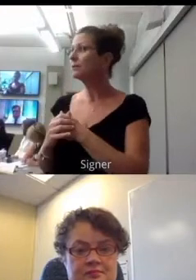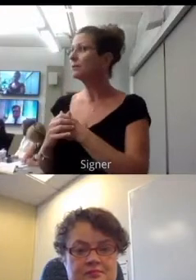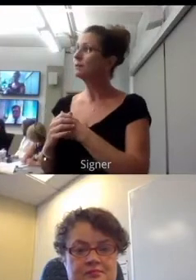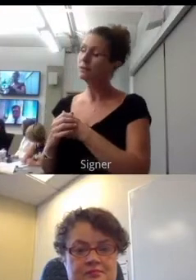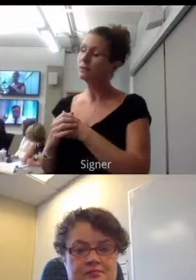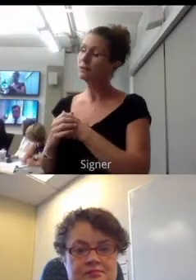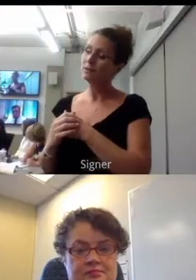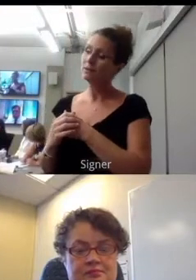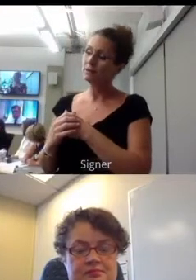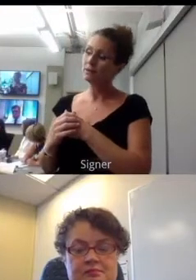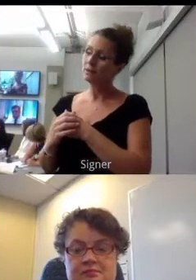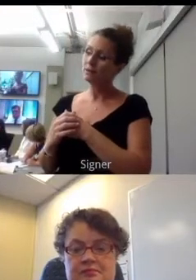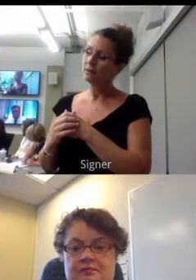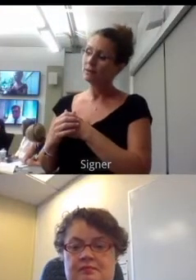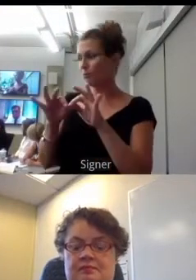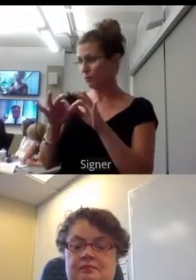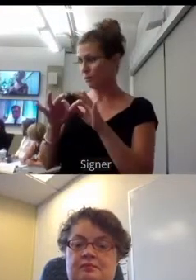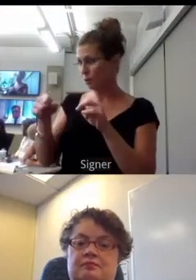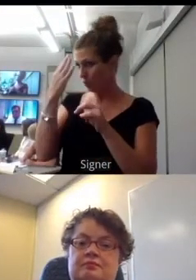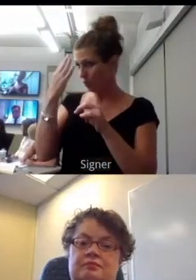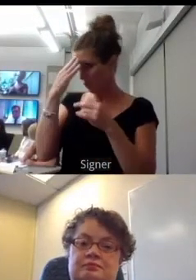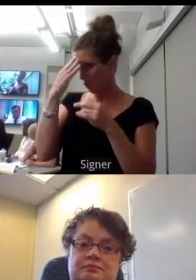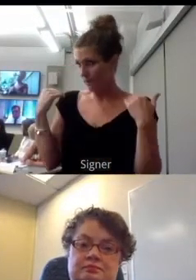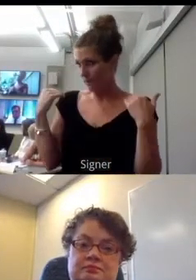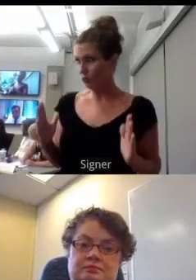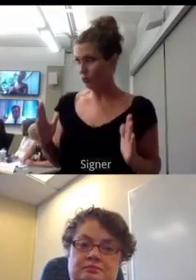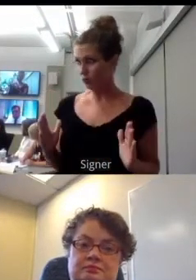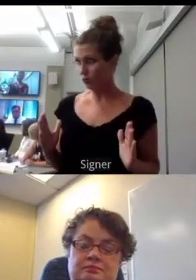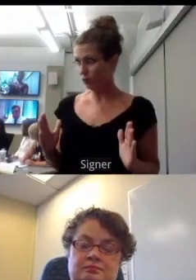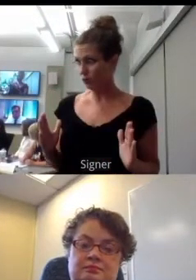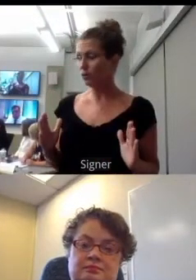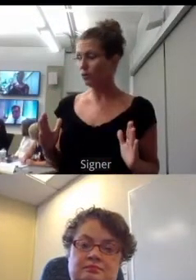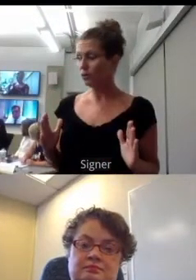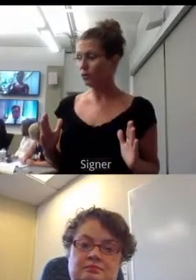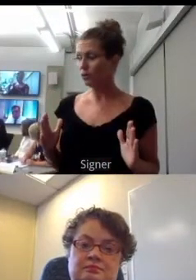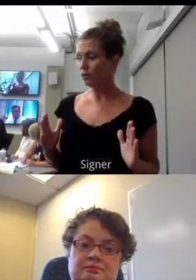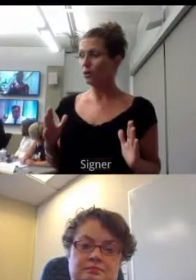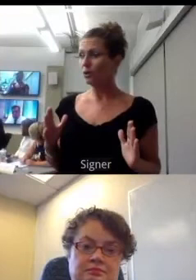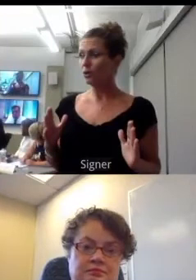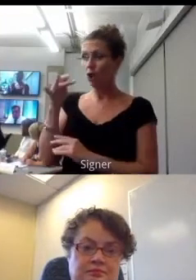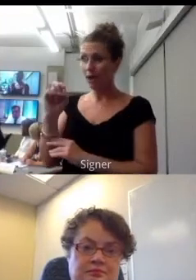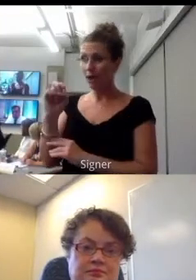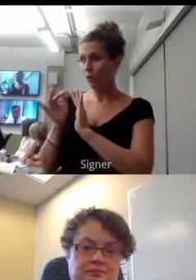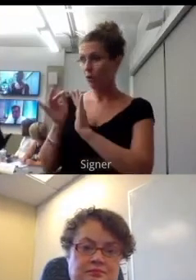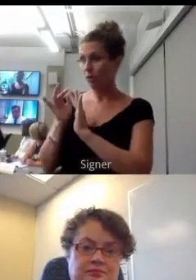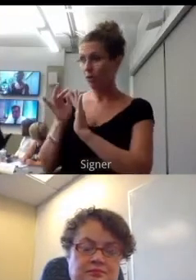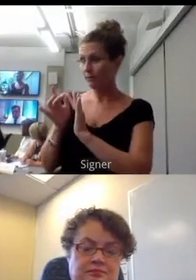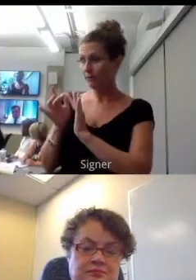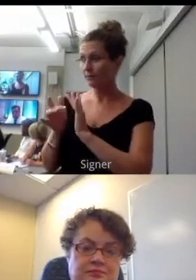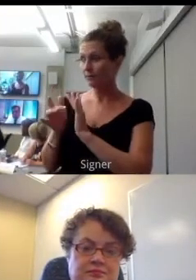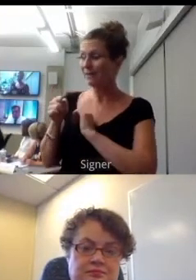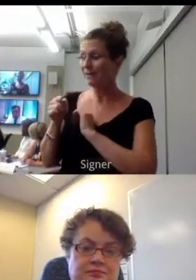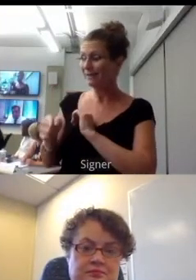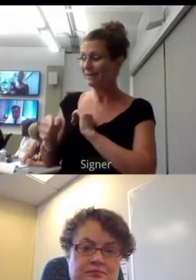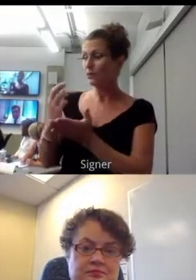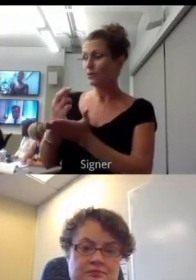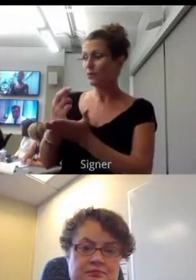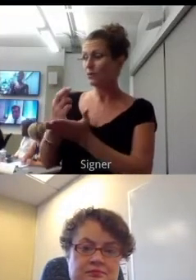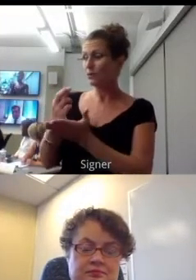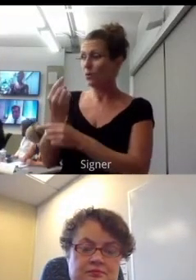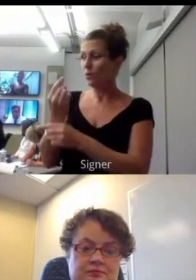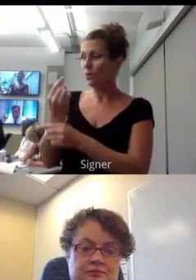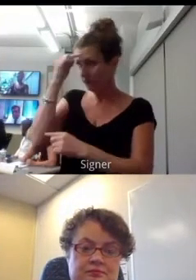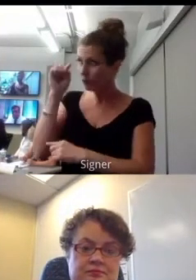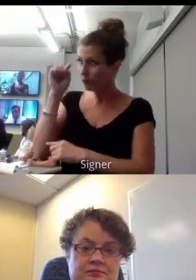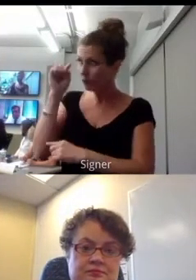this is being streamed and will be archived online, this is going to be a resource not only for you, who we're aiming to serve, you and your government, but